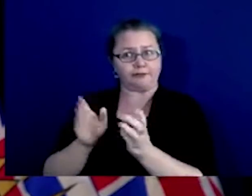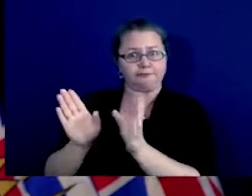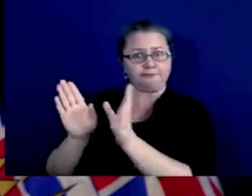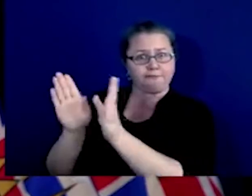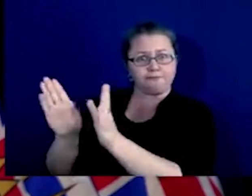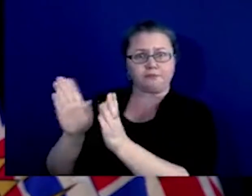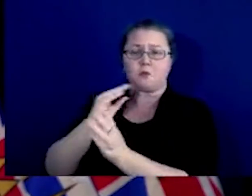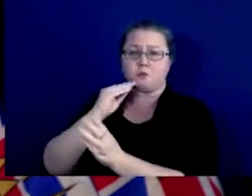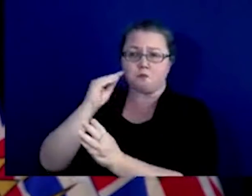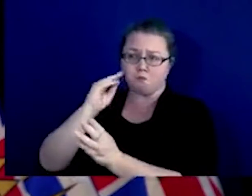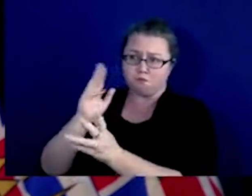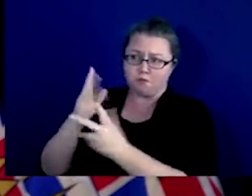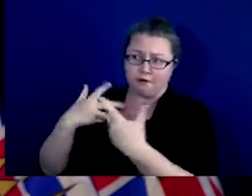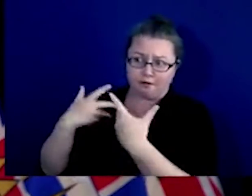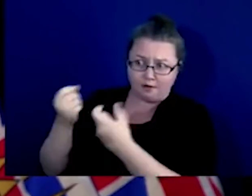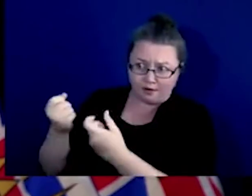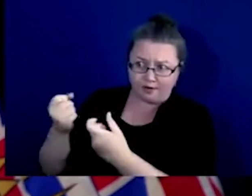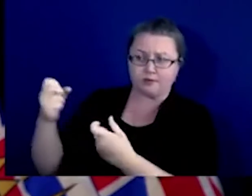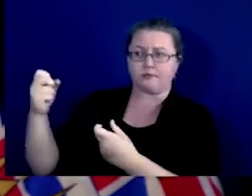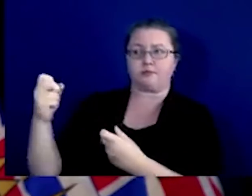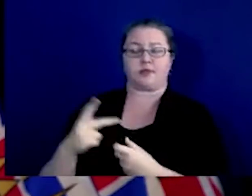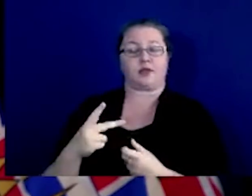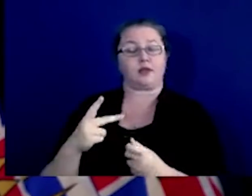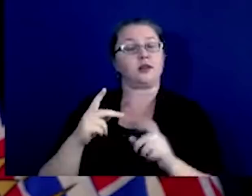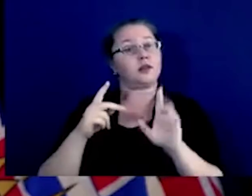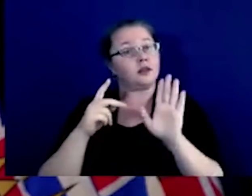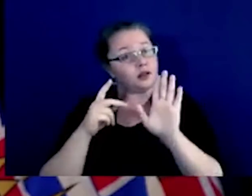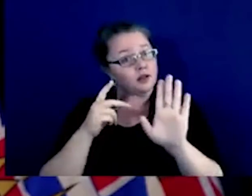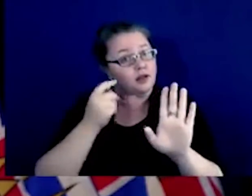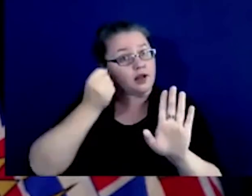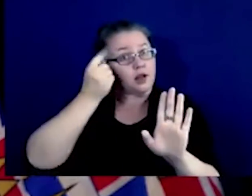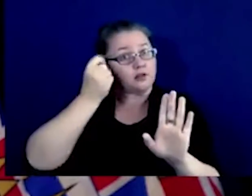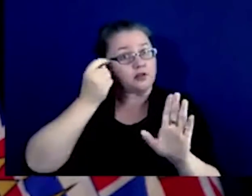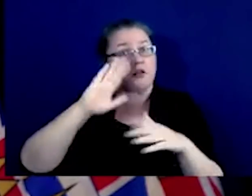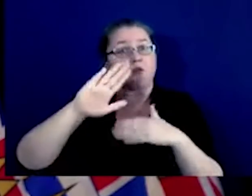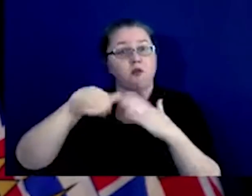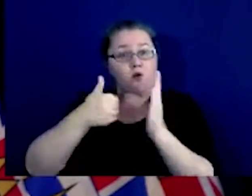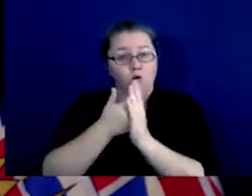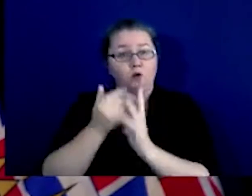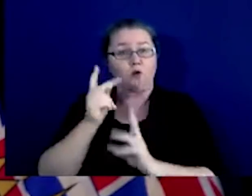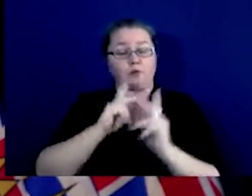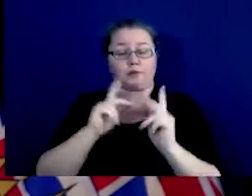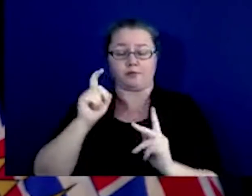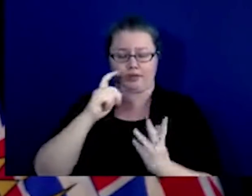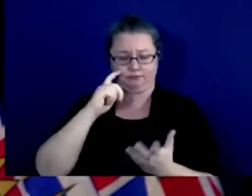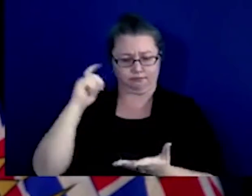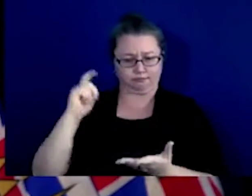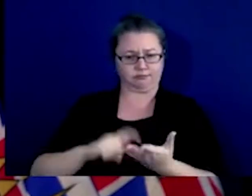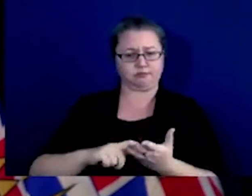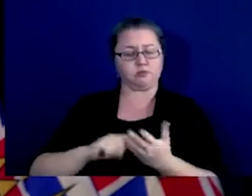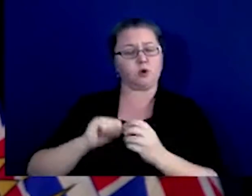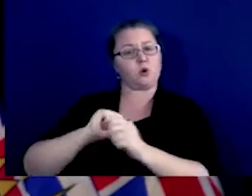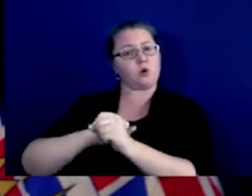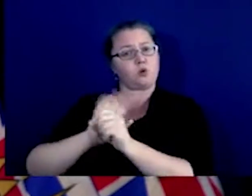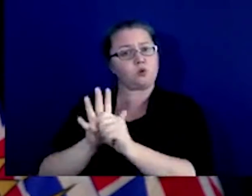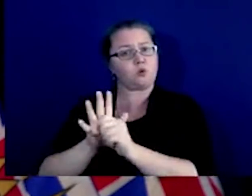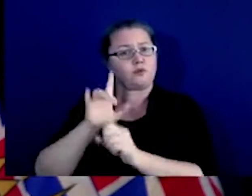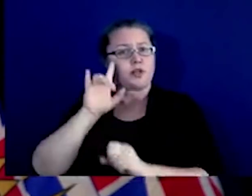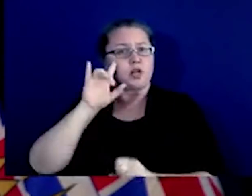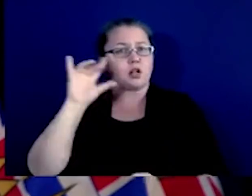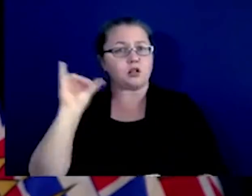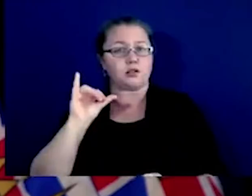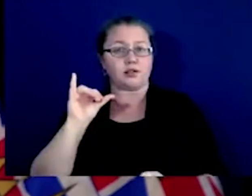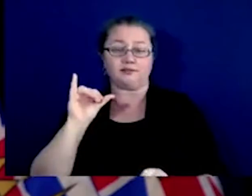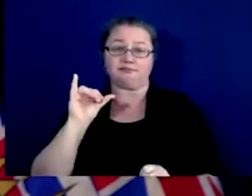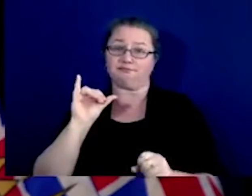CDC website and on WorkSafe BC. And we've put together guidance to help you, and there's numbers there that you can call to get advice about how